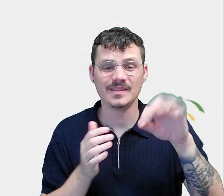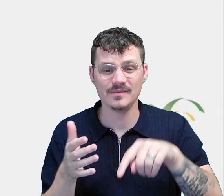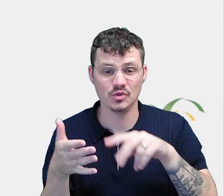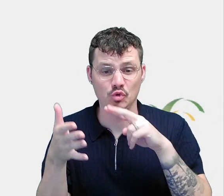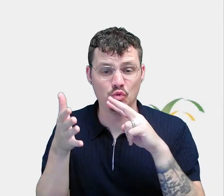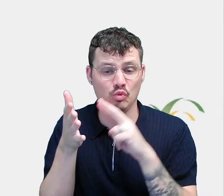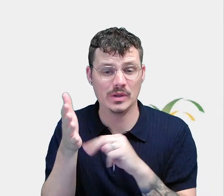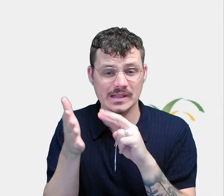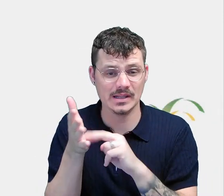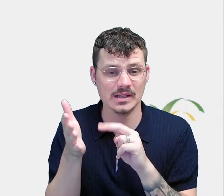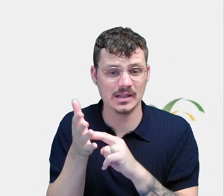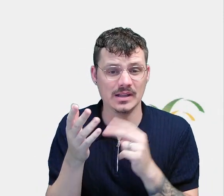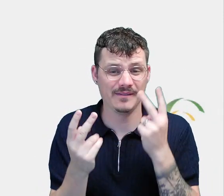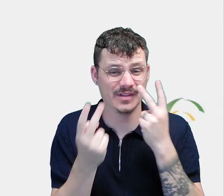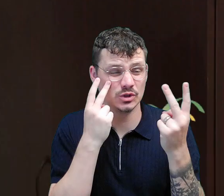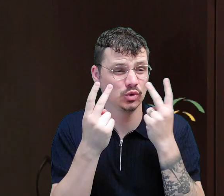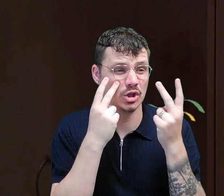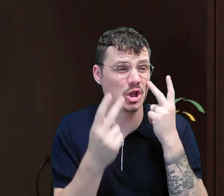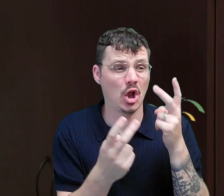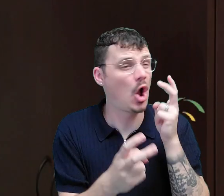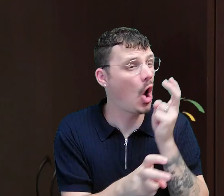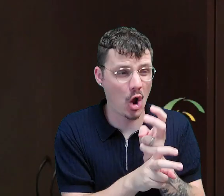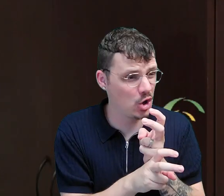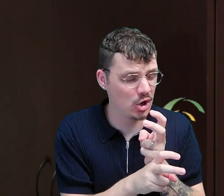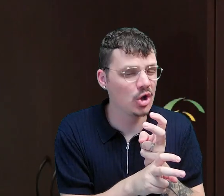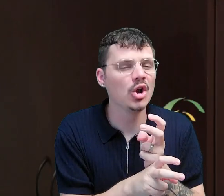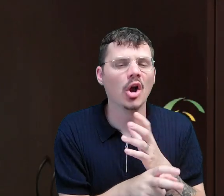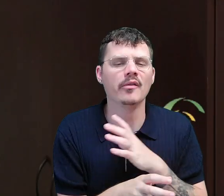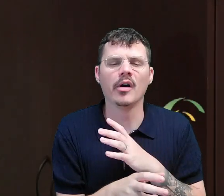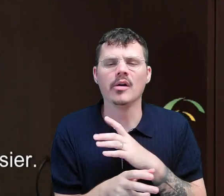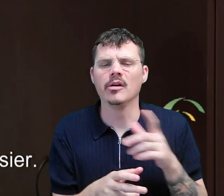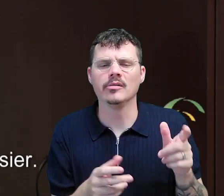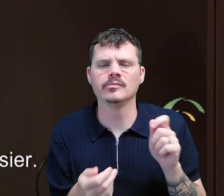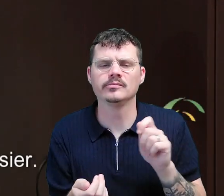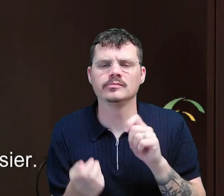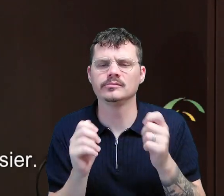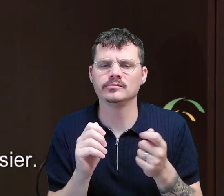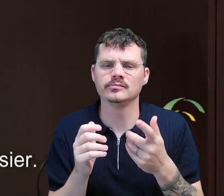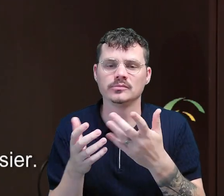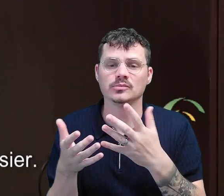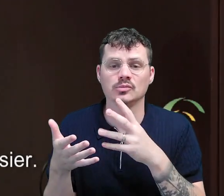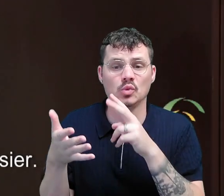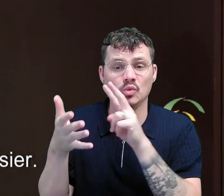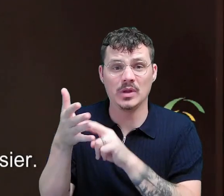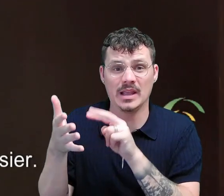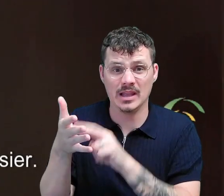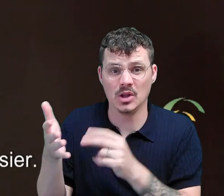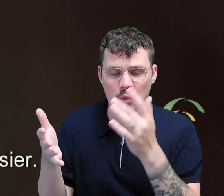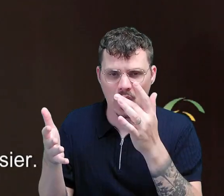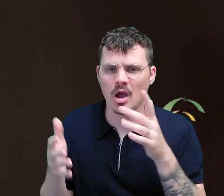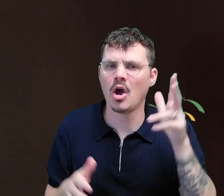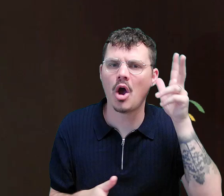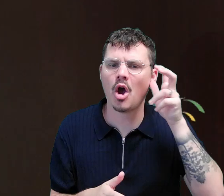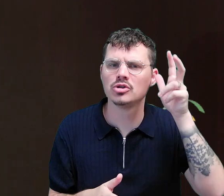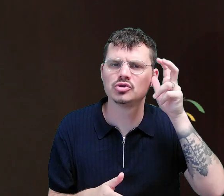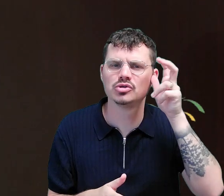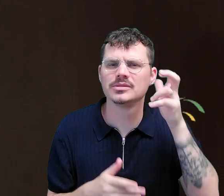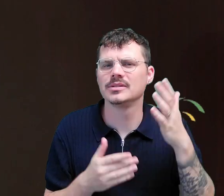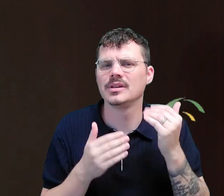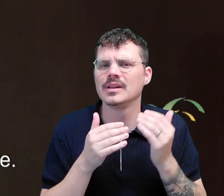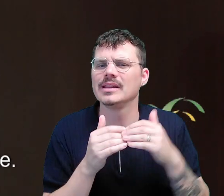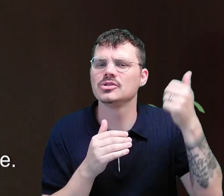reading visually is hard, they get people to be readers because auditory is easier, for